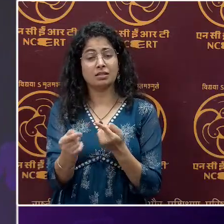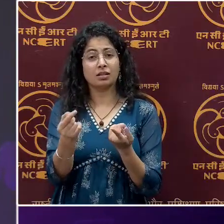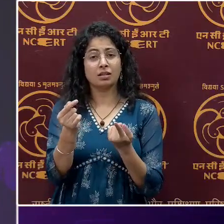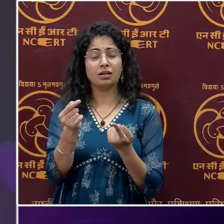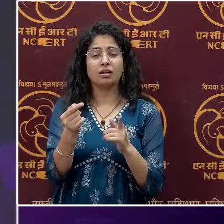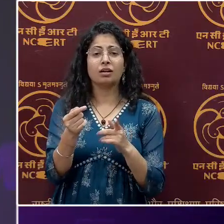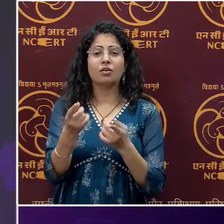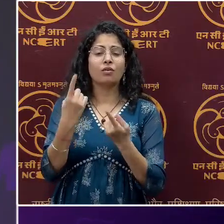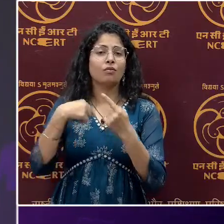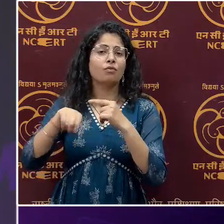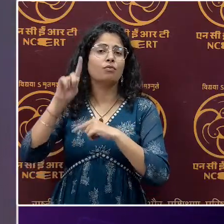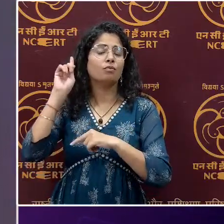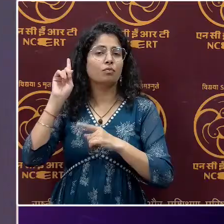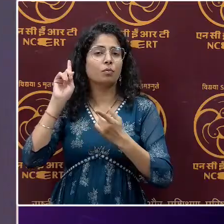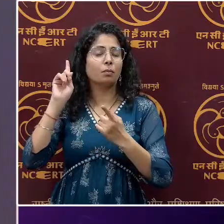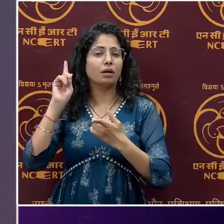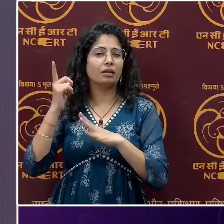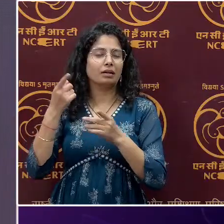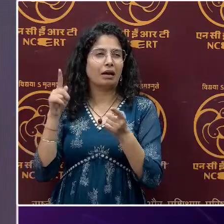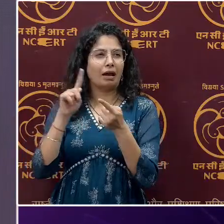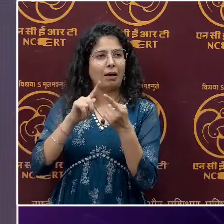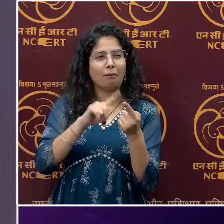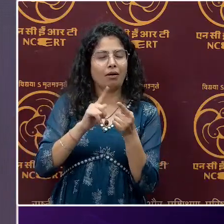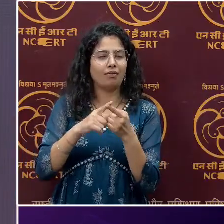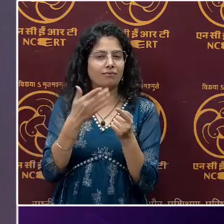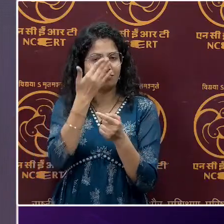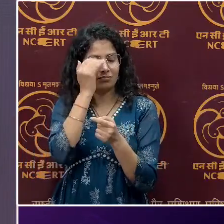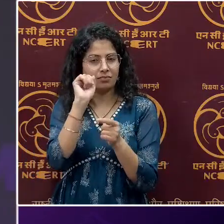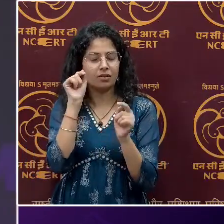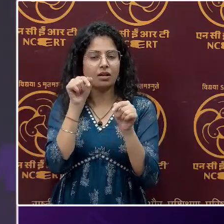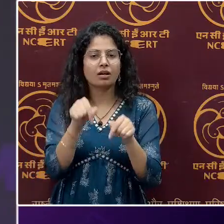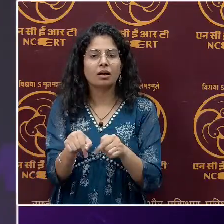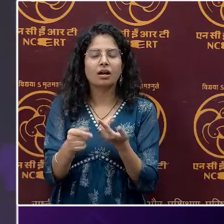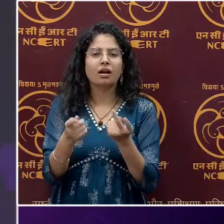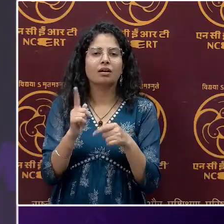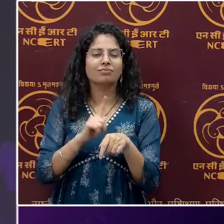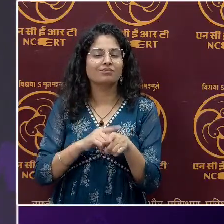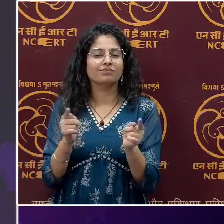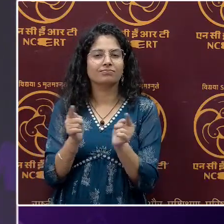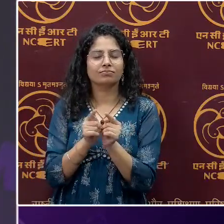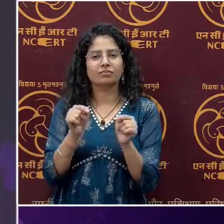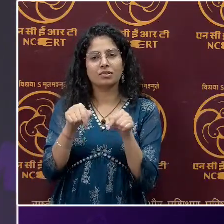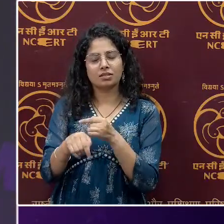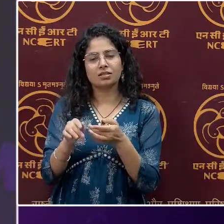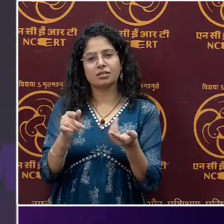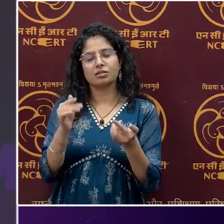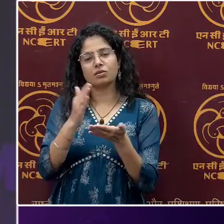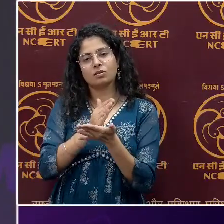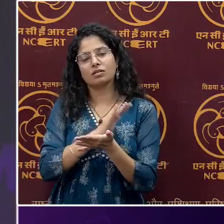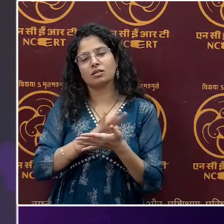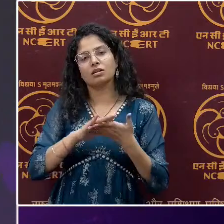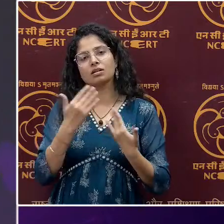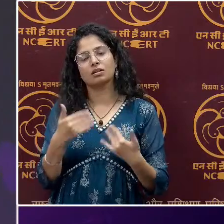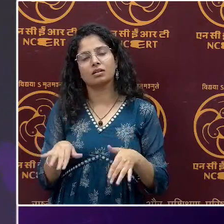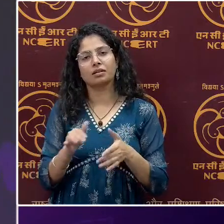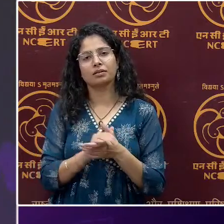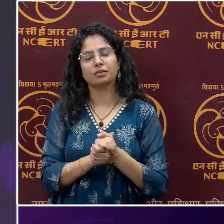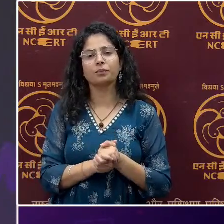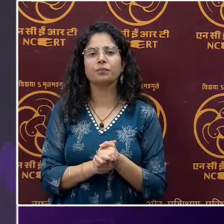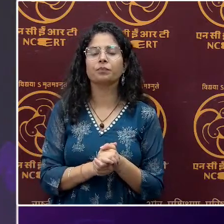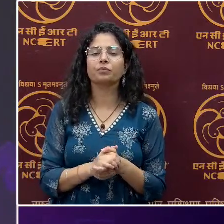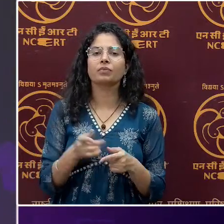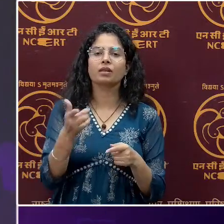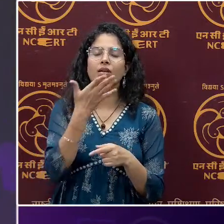through the glimpses of her life. Yes, absolutely. So now we do not have enough time. We have to wrap up the session over here.